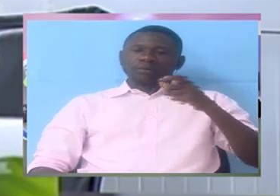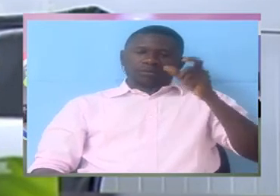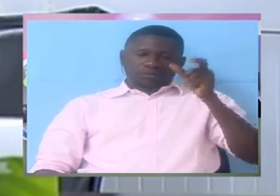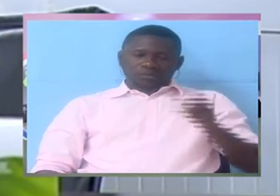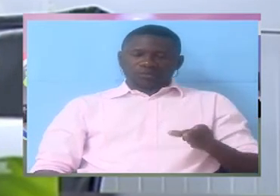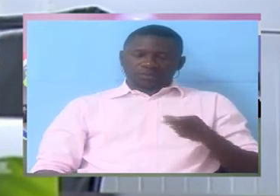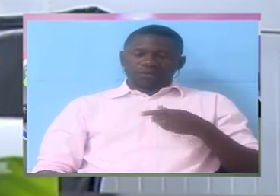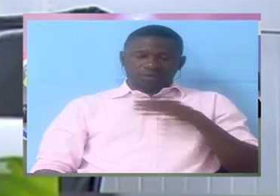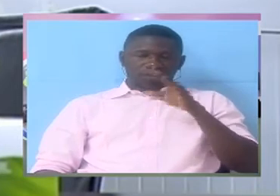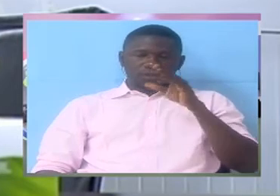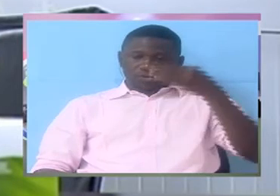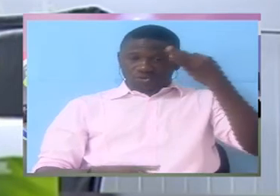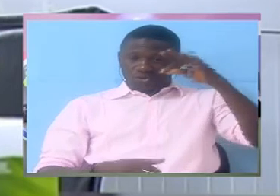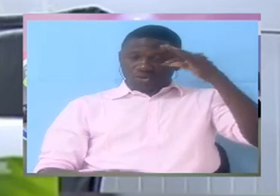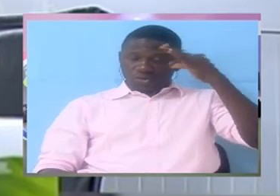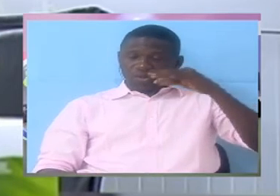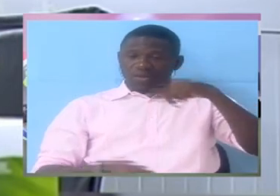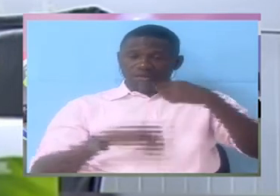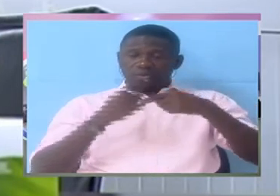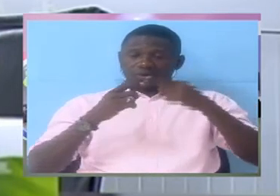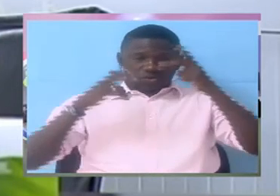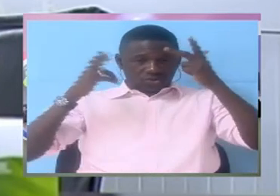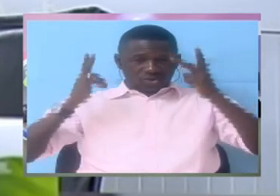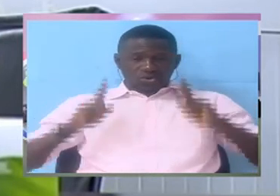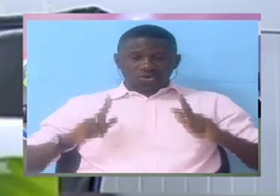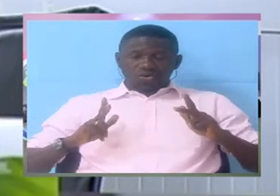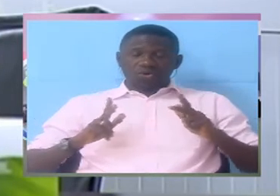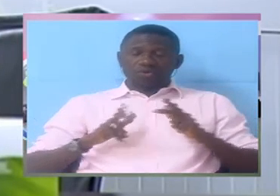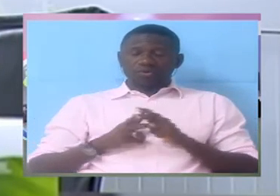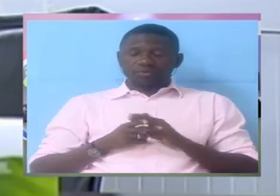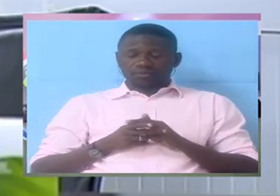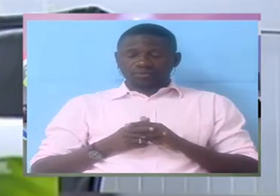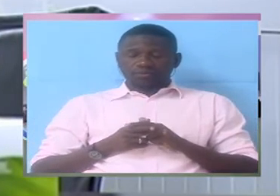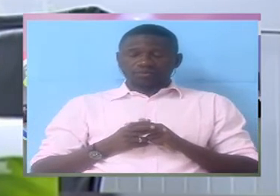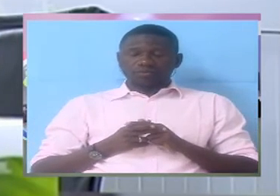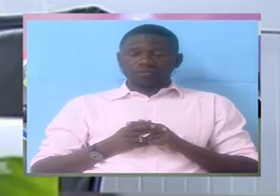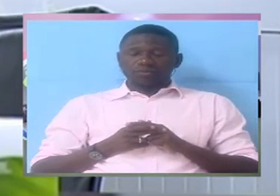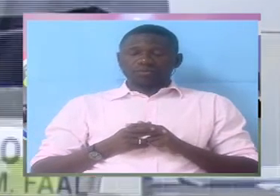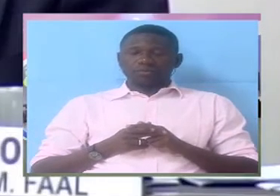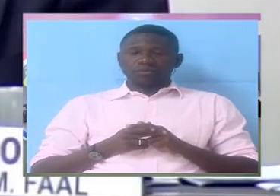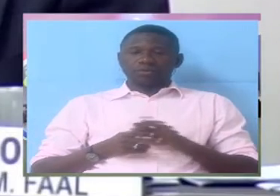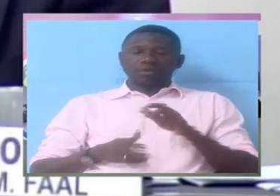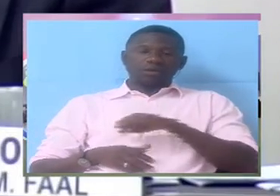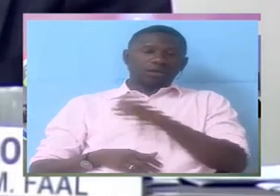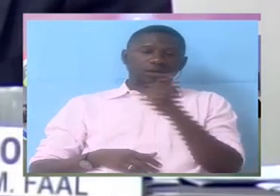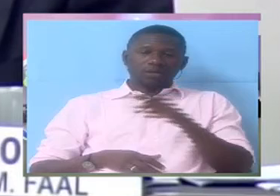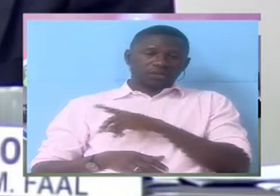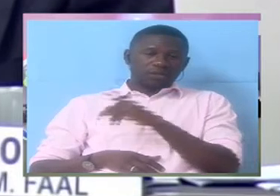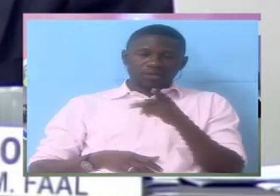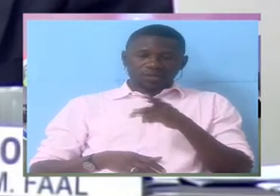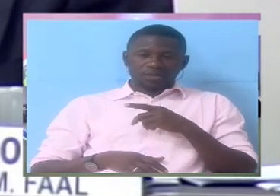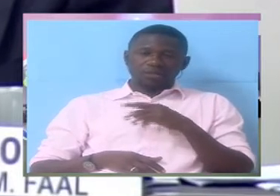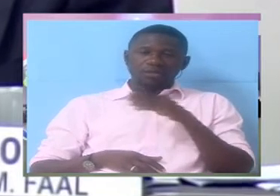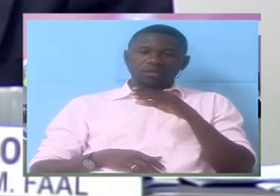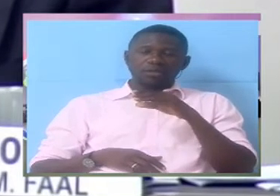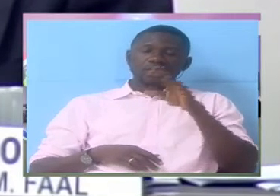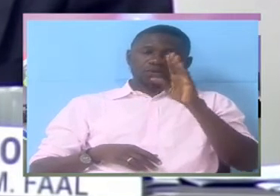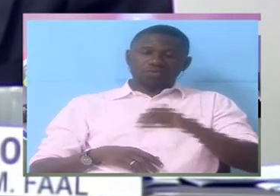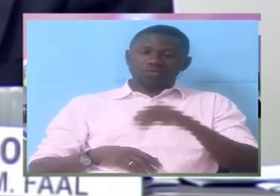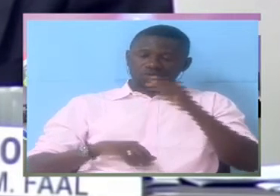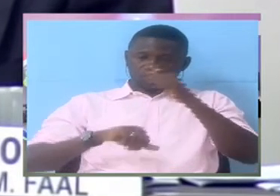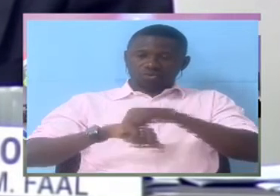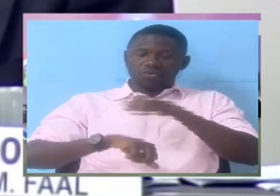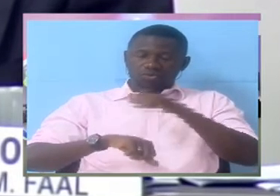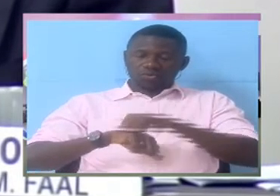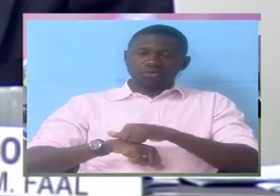akara. Don law. Ye lu akara. And really and they also carry out torture. Ni ka tajire ya